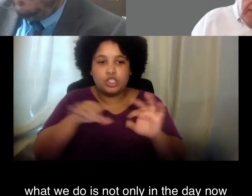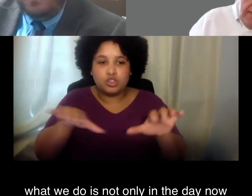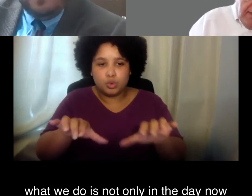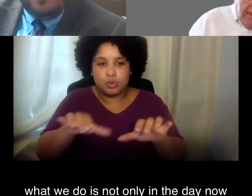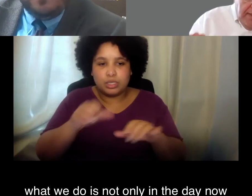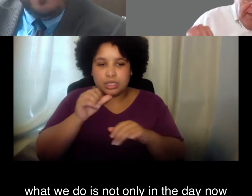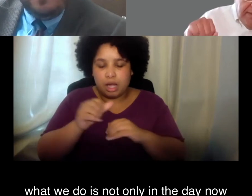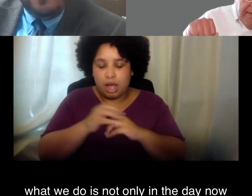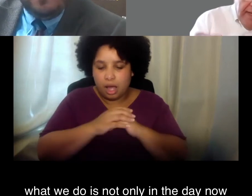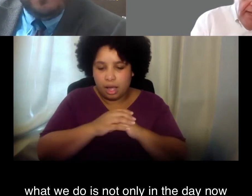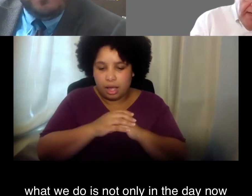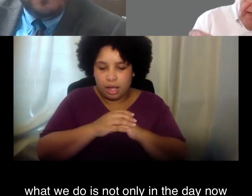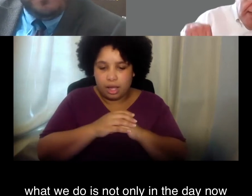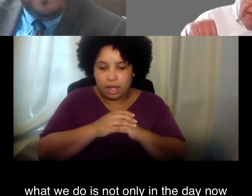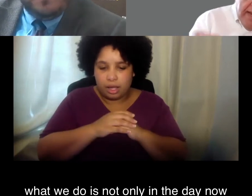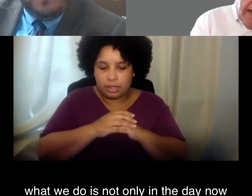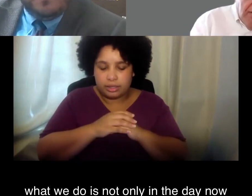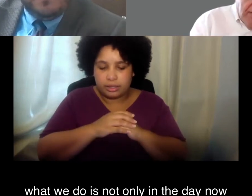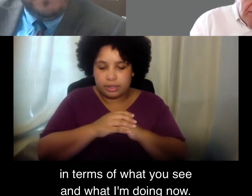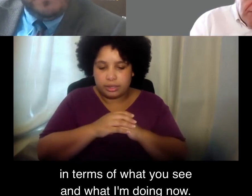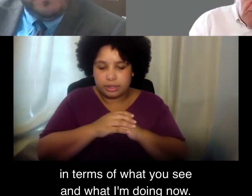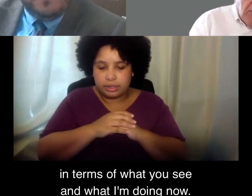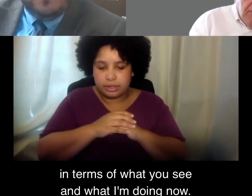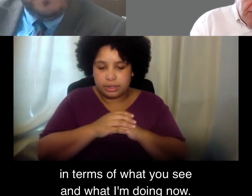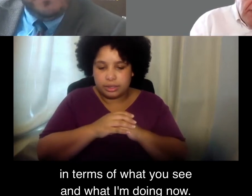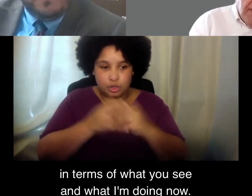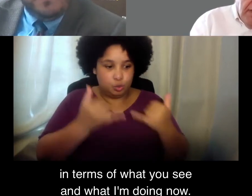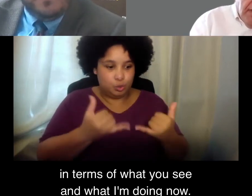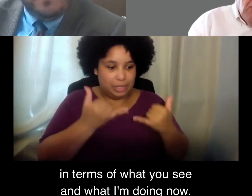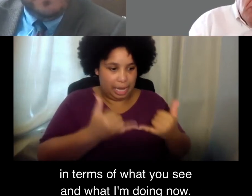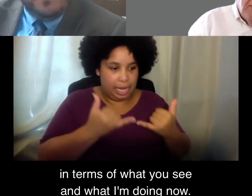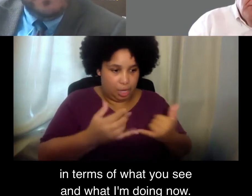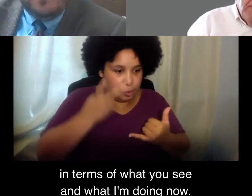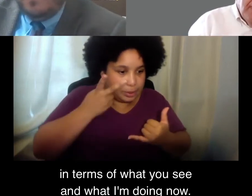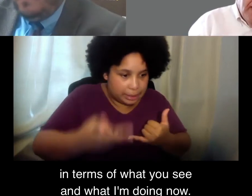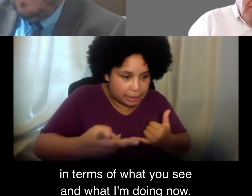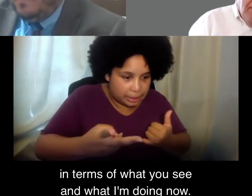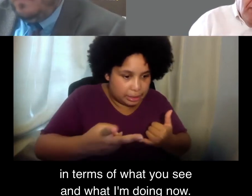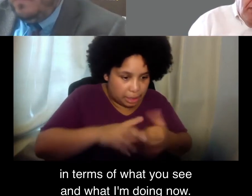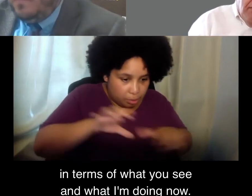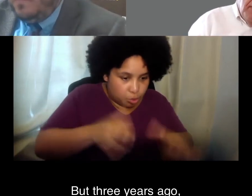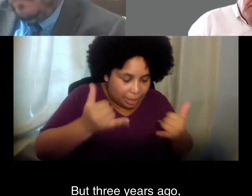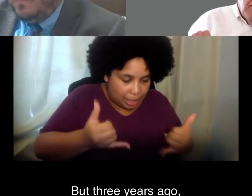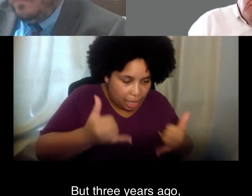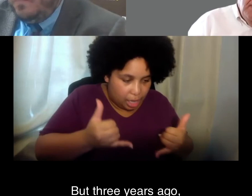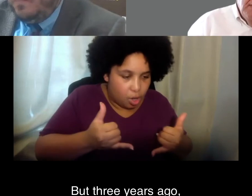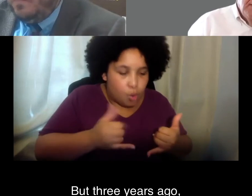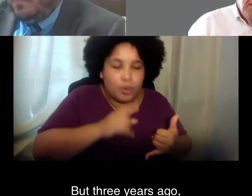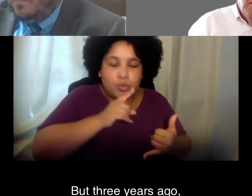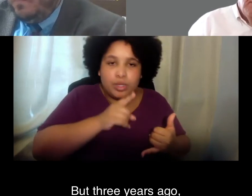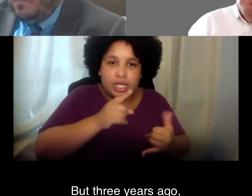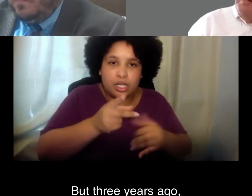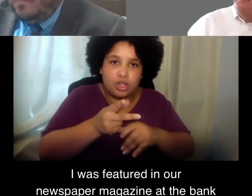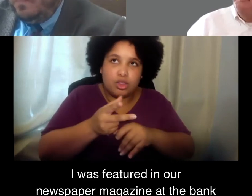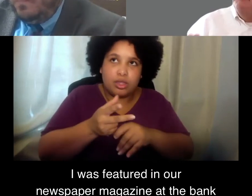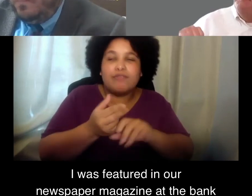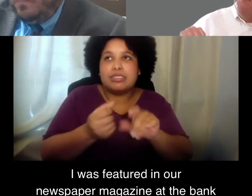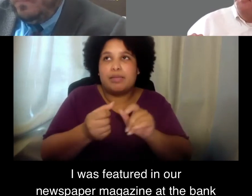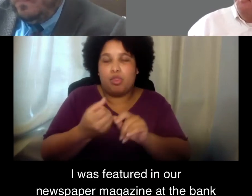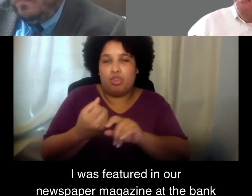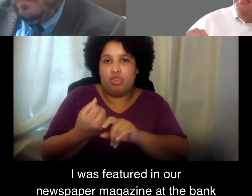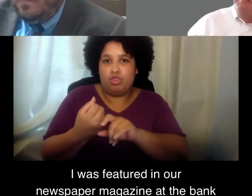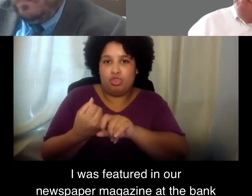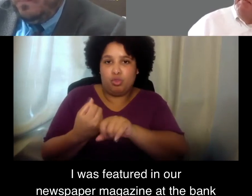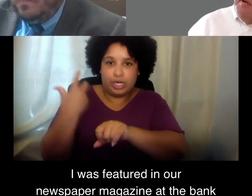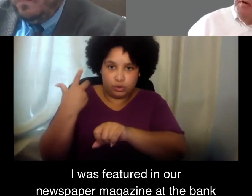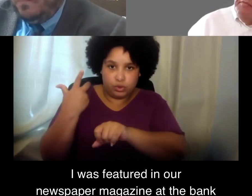only in the day now in terms of what you see and what I'm doing now, but 3 years ago I was